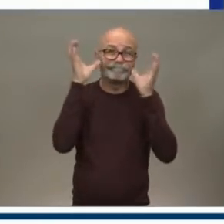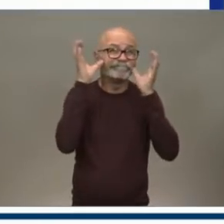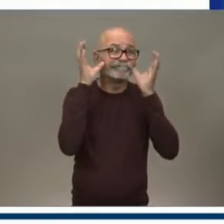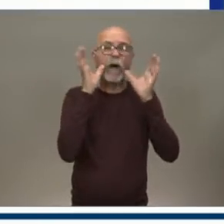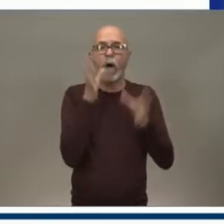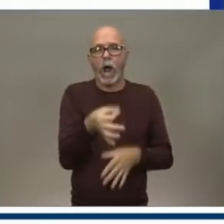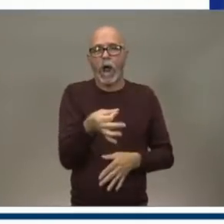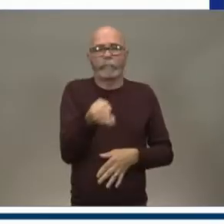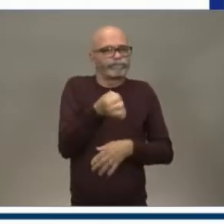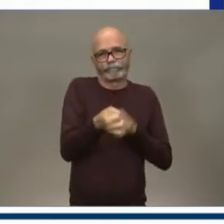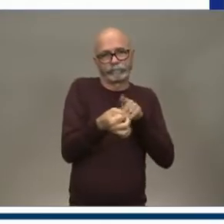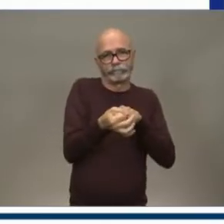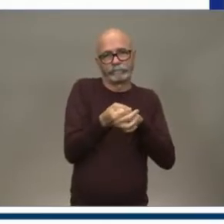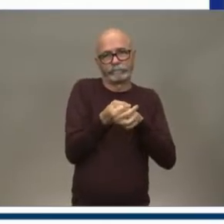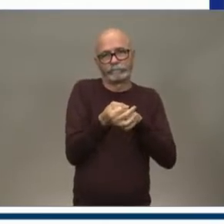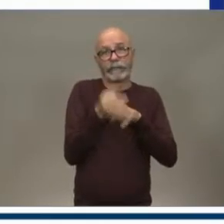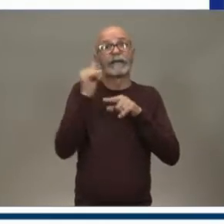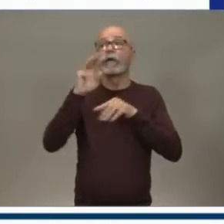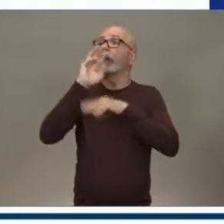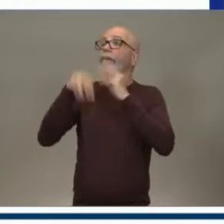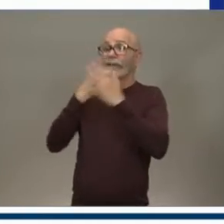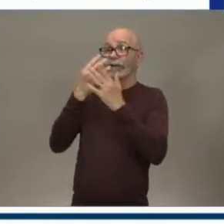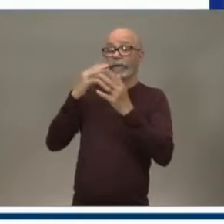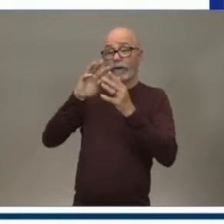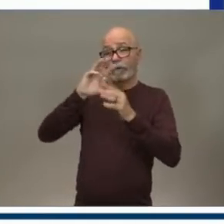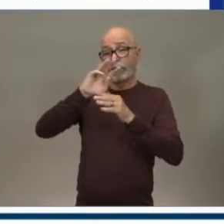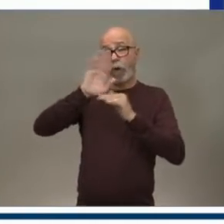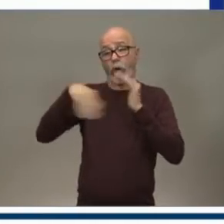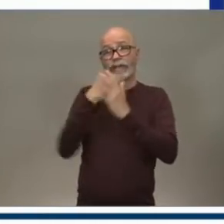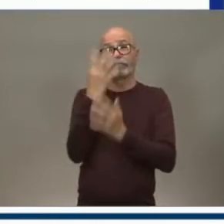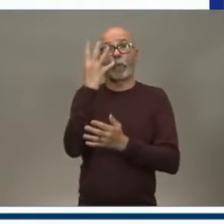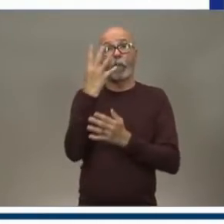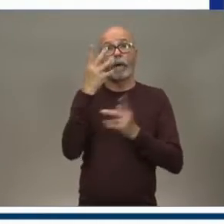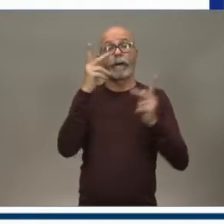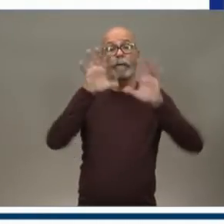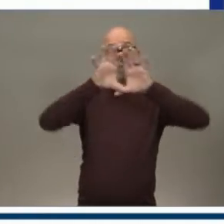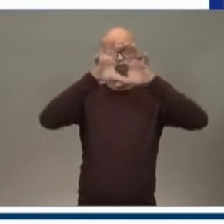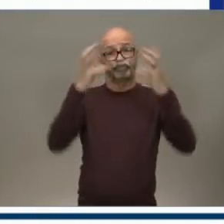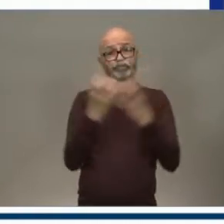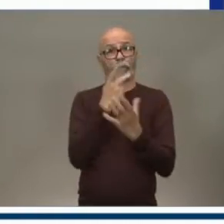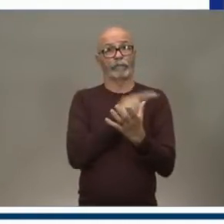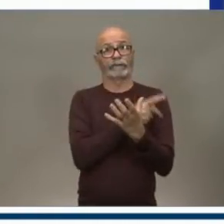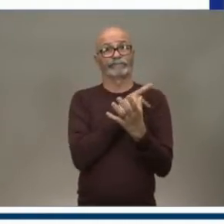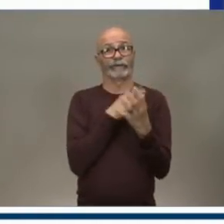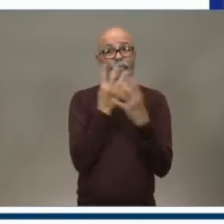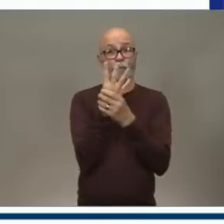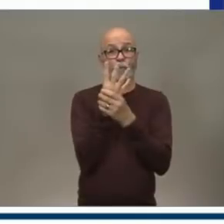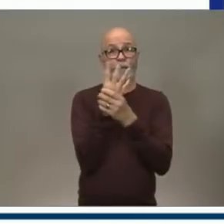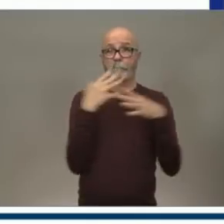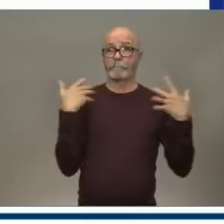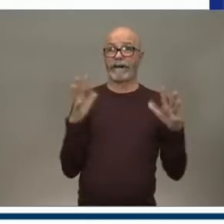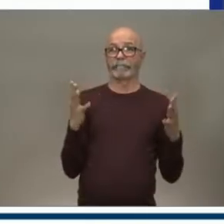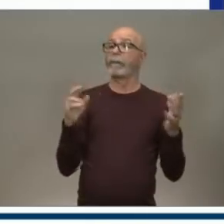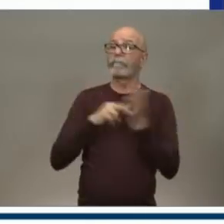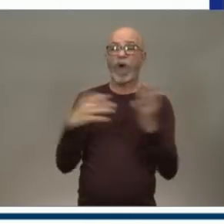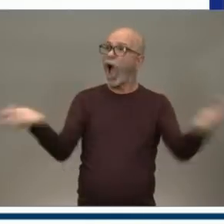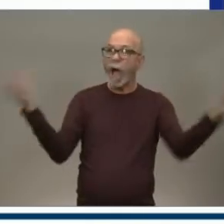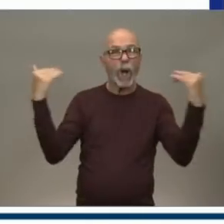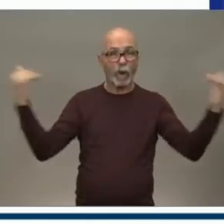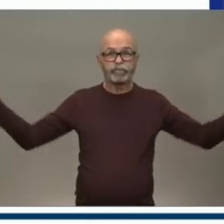We obviously have activity within our community. But I can tell you that if community spread continues down the path, I won't think twice about shutting down the